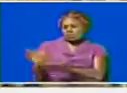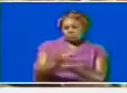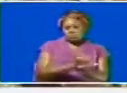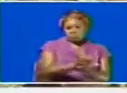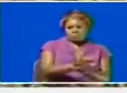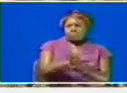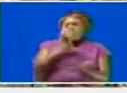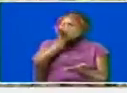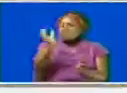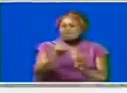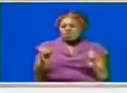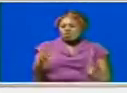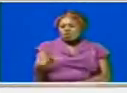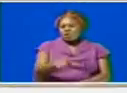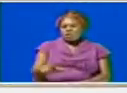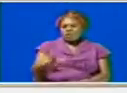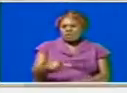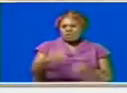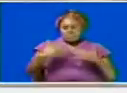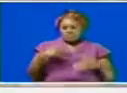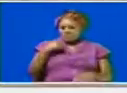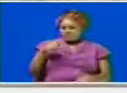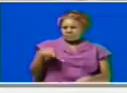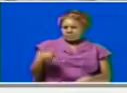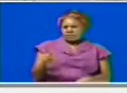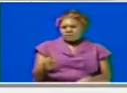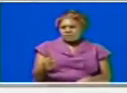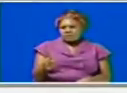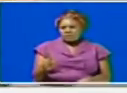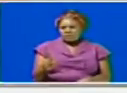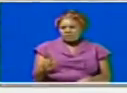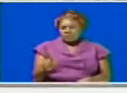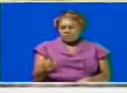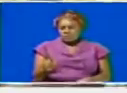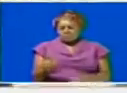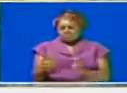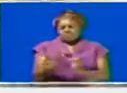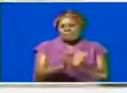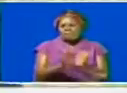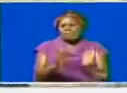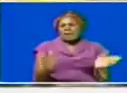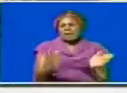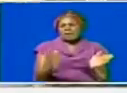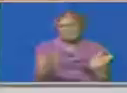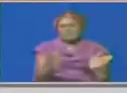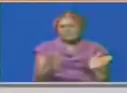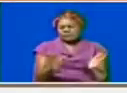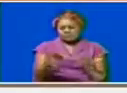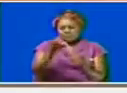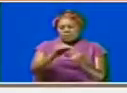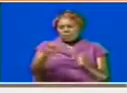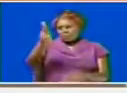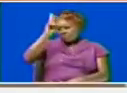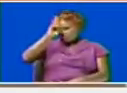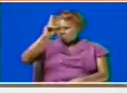the local security framework, with personnel said to have dished out punitive measures to the public indiscriminately. The